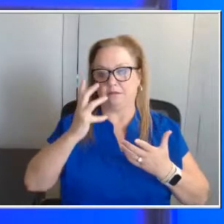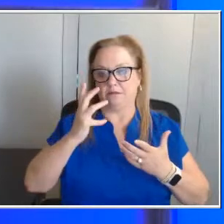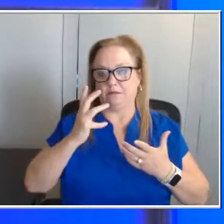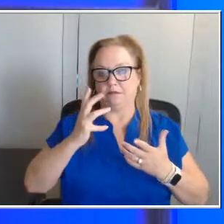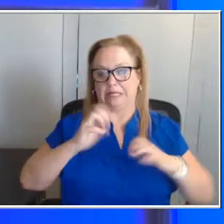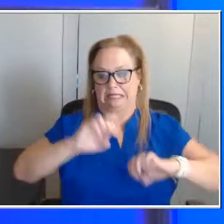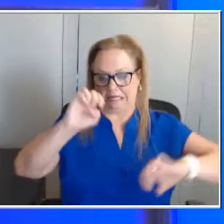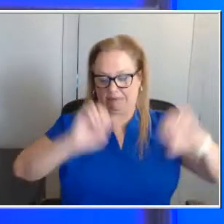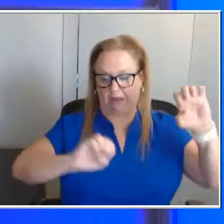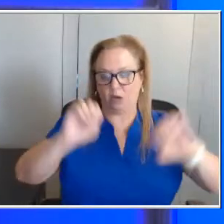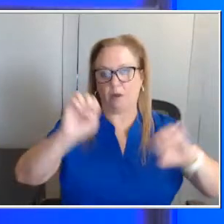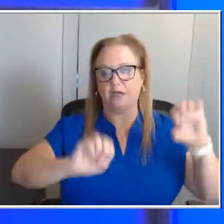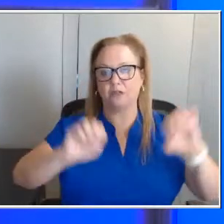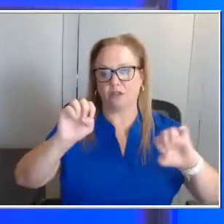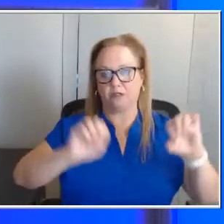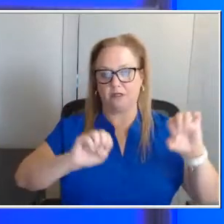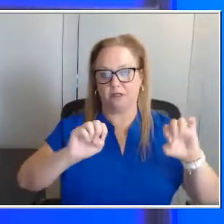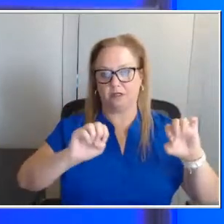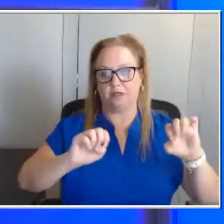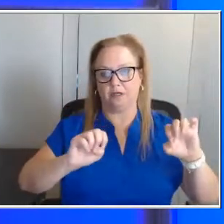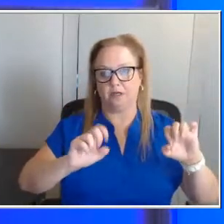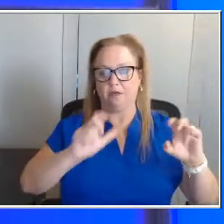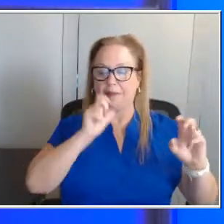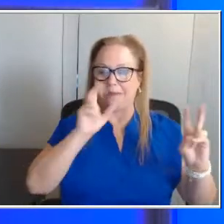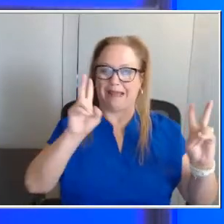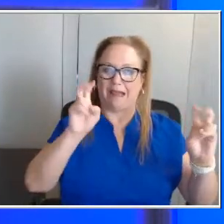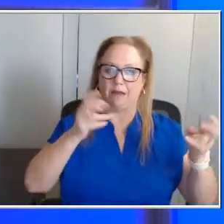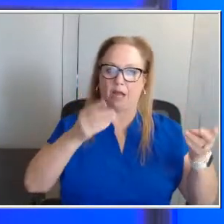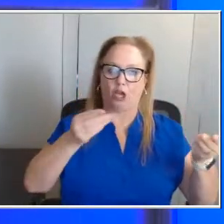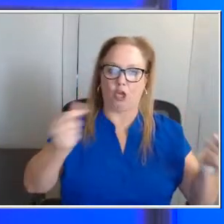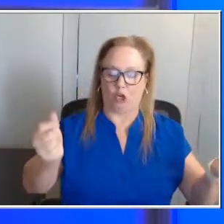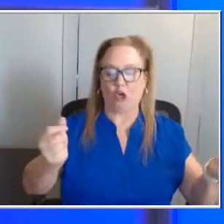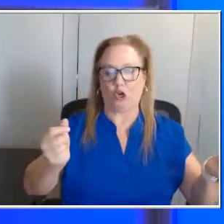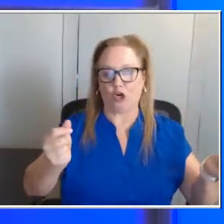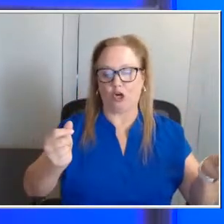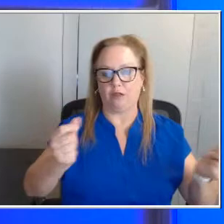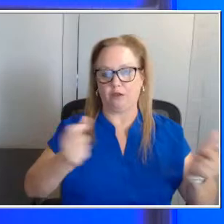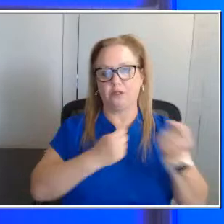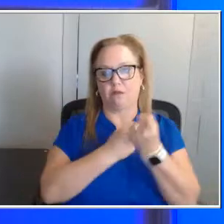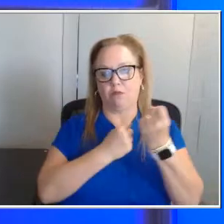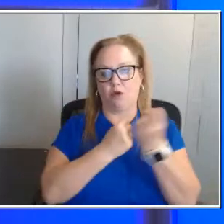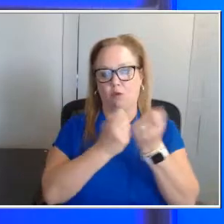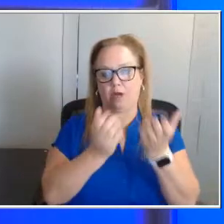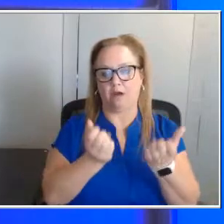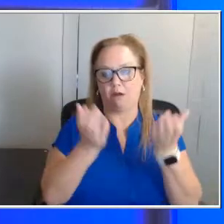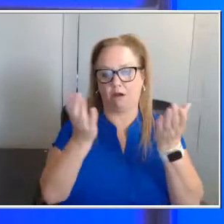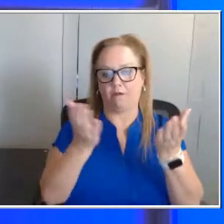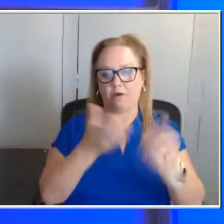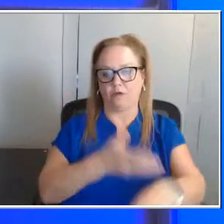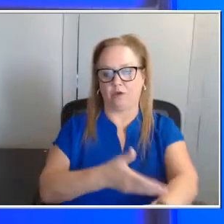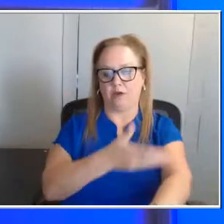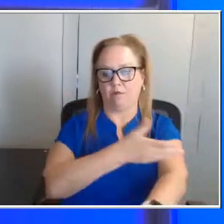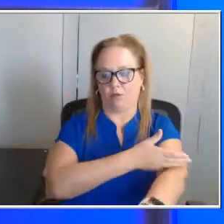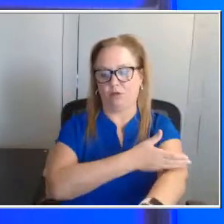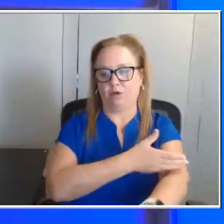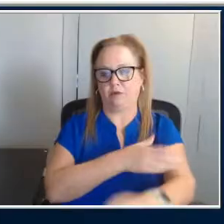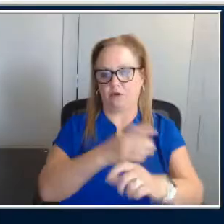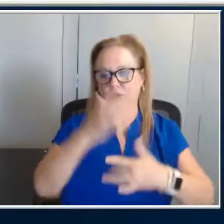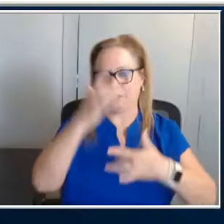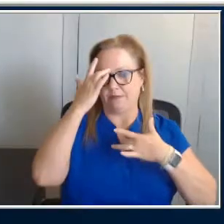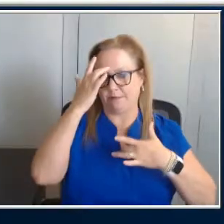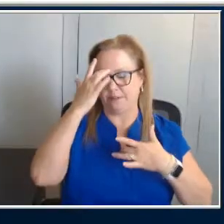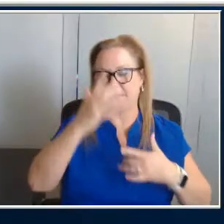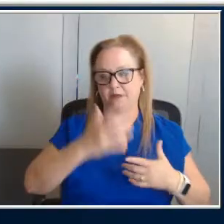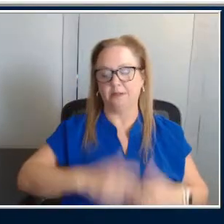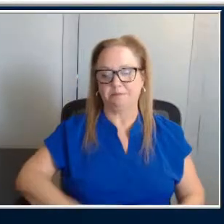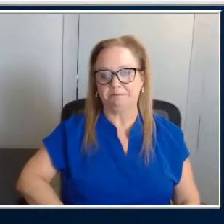evaluation. While there may not be a quote-unquote cure for all of this, there's a lot of support that we can offer you to improve symptoms and overall quality of life. All